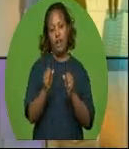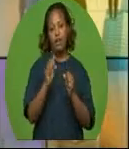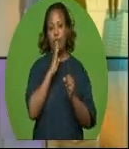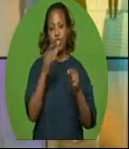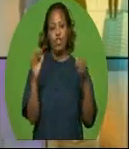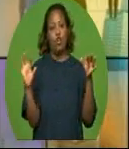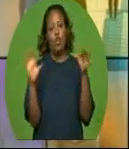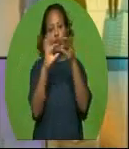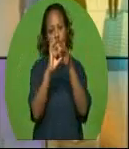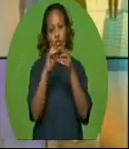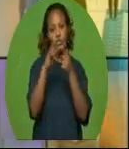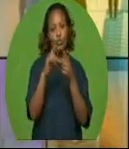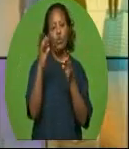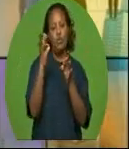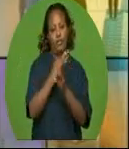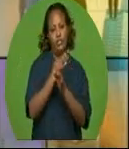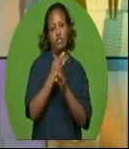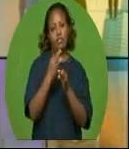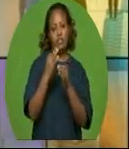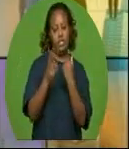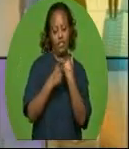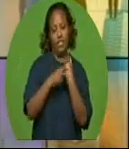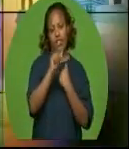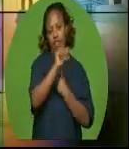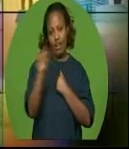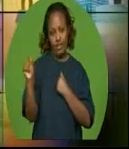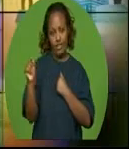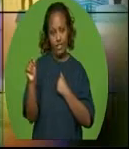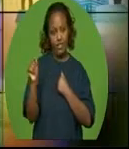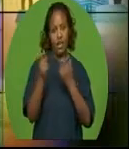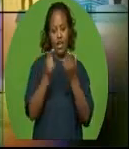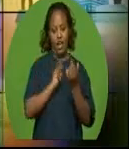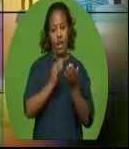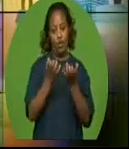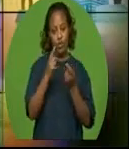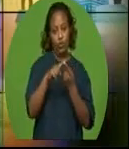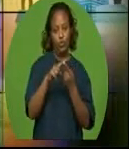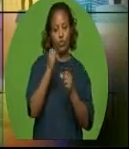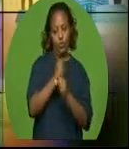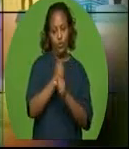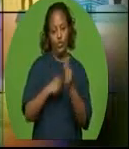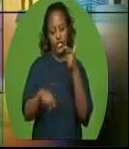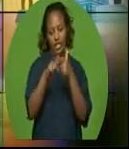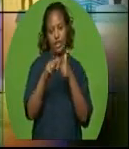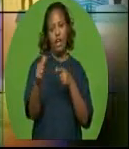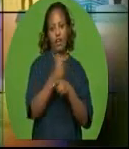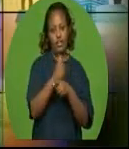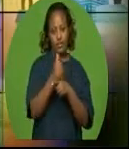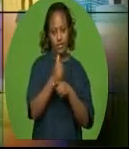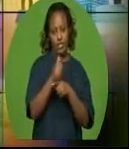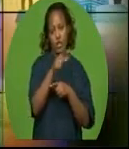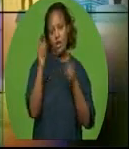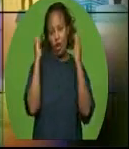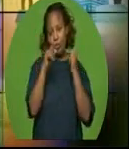they can be connected to form the saving line. Now, I want you to do the second